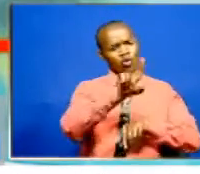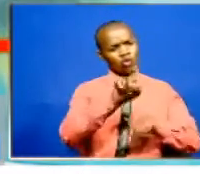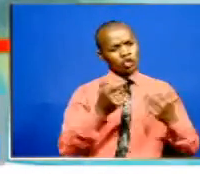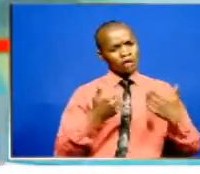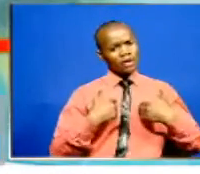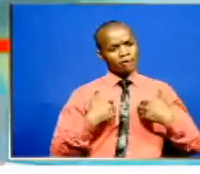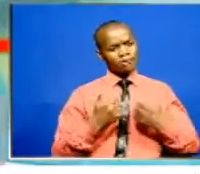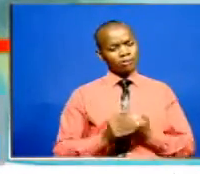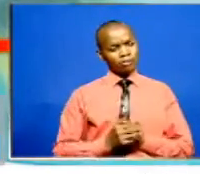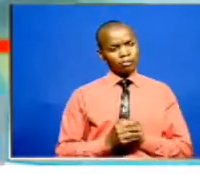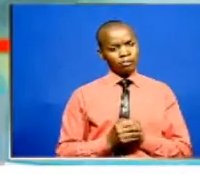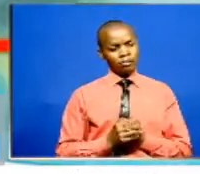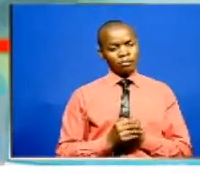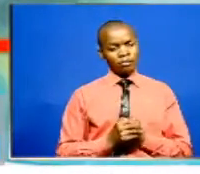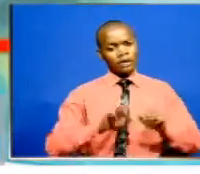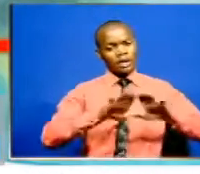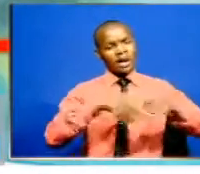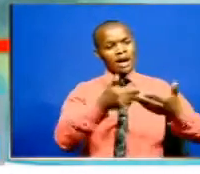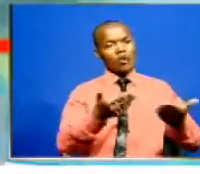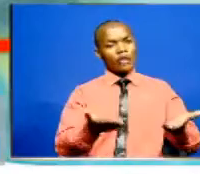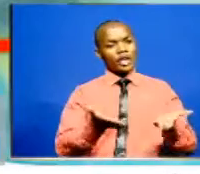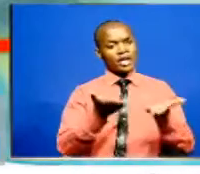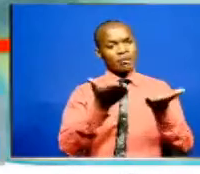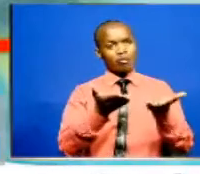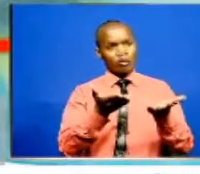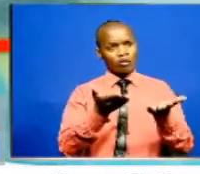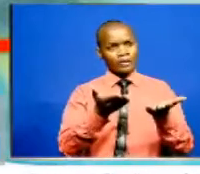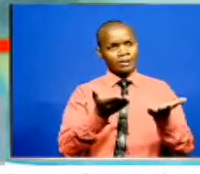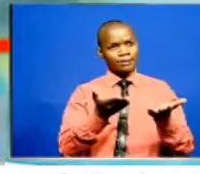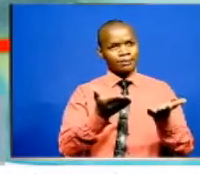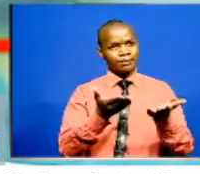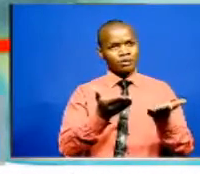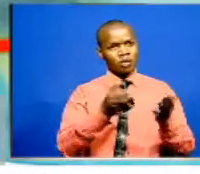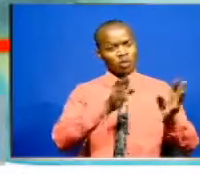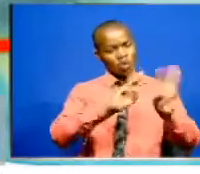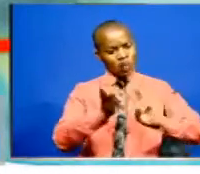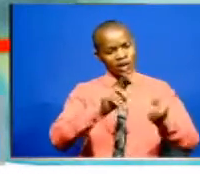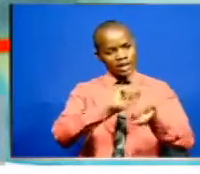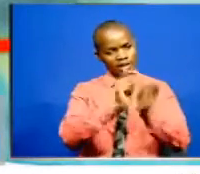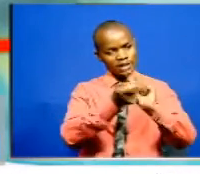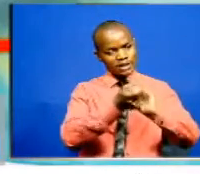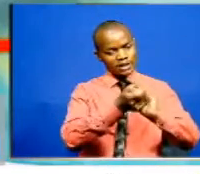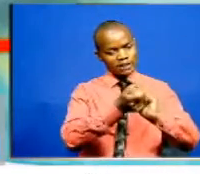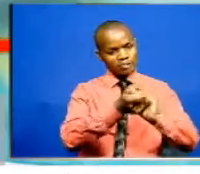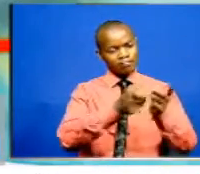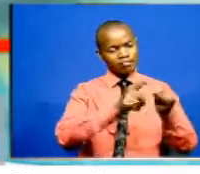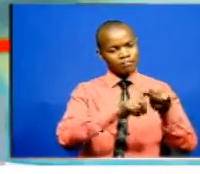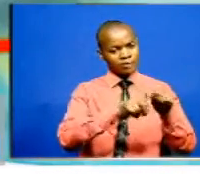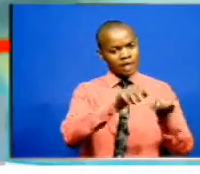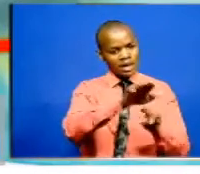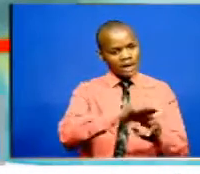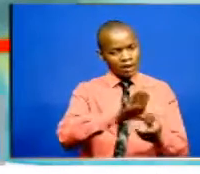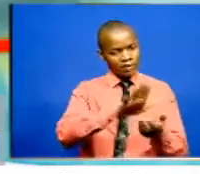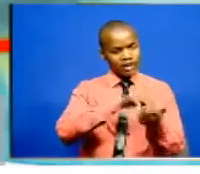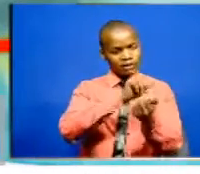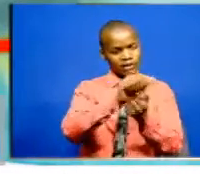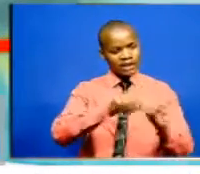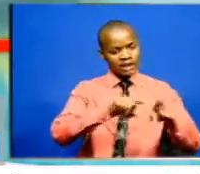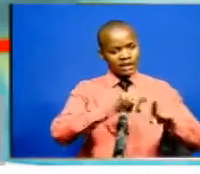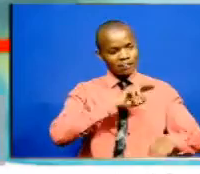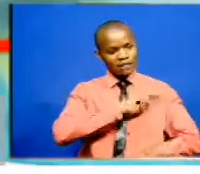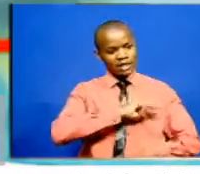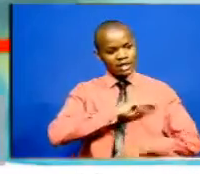actually improve on matters climate change, pollution, and nature as individuals